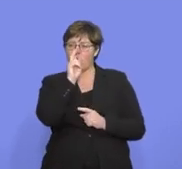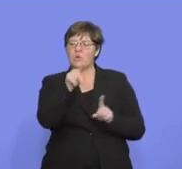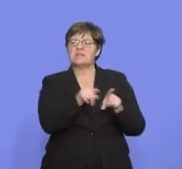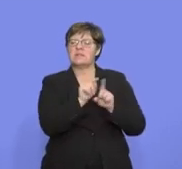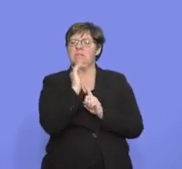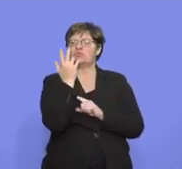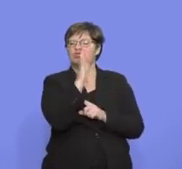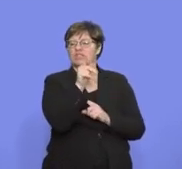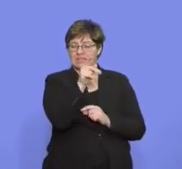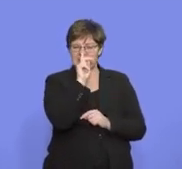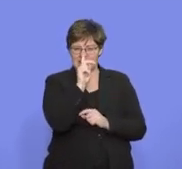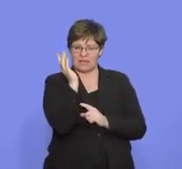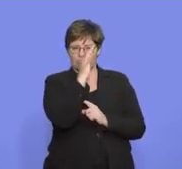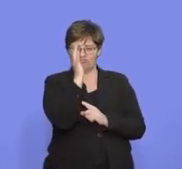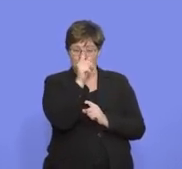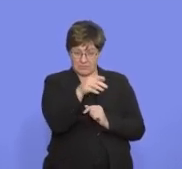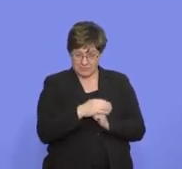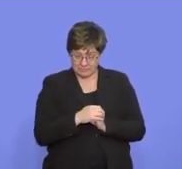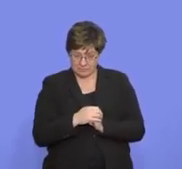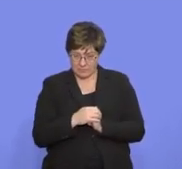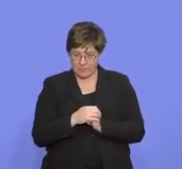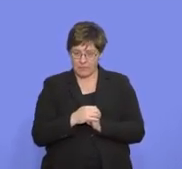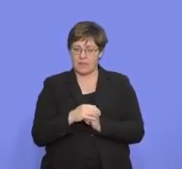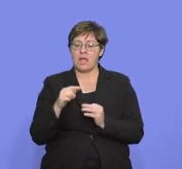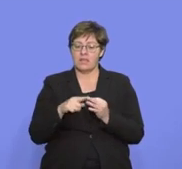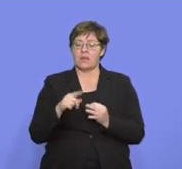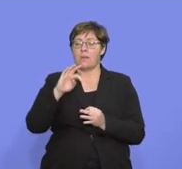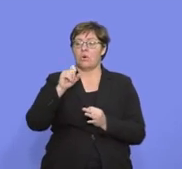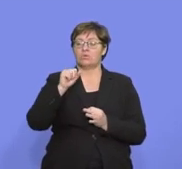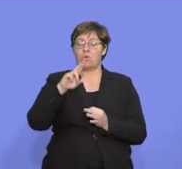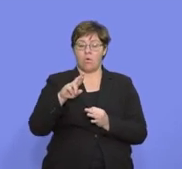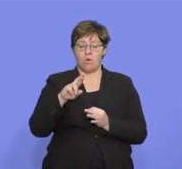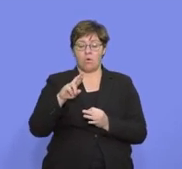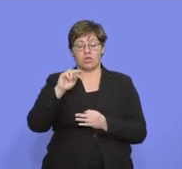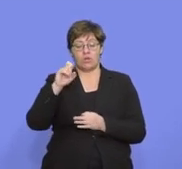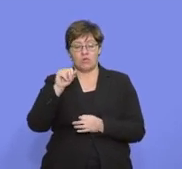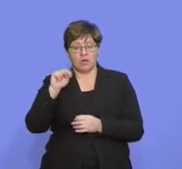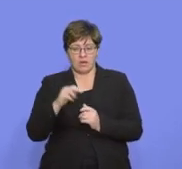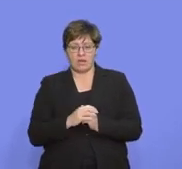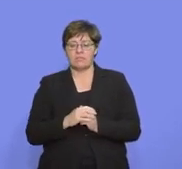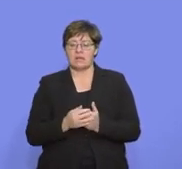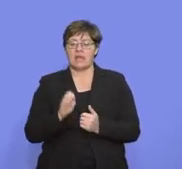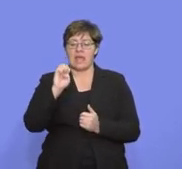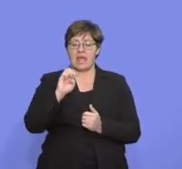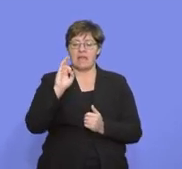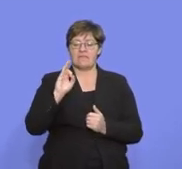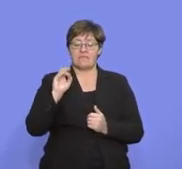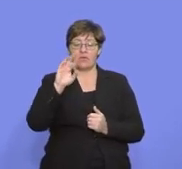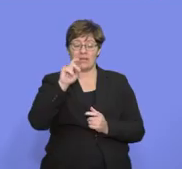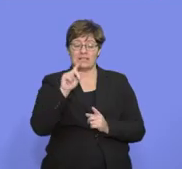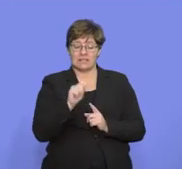little tree. Can you see there? Looks like a little bush there, right? And then the motor neuron are the efferent. What does efferent